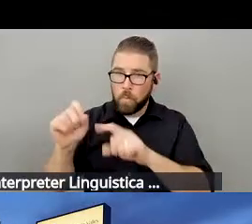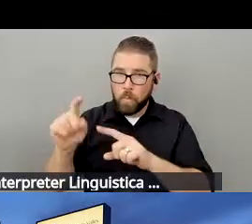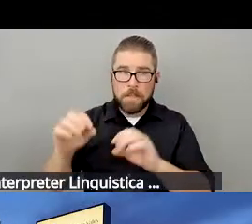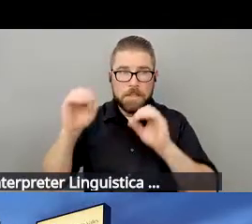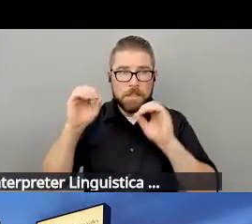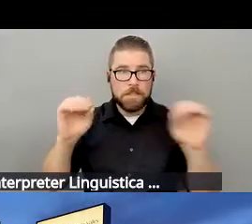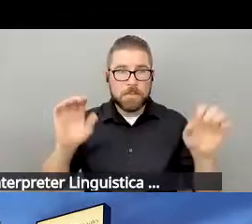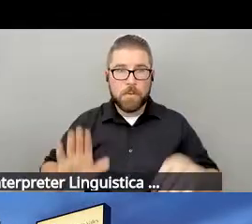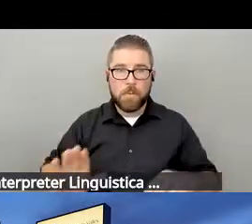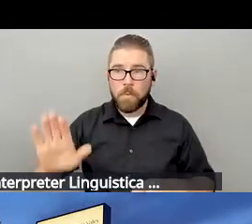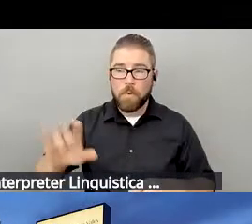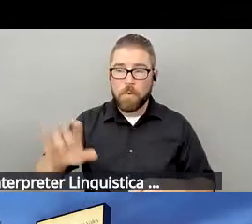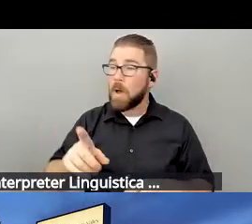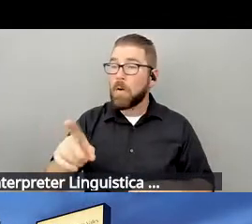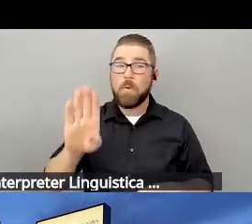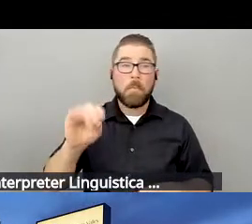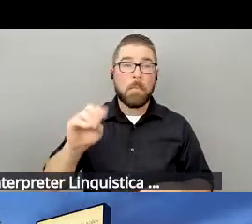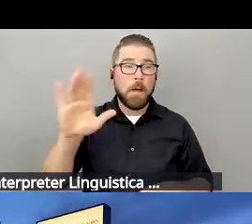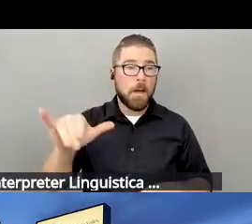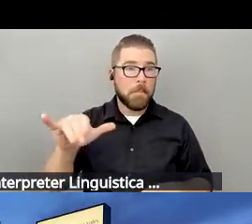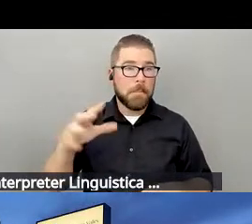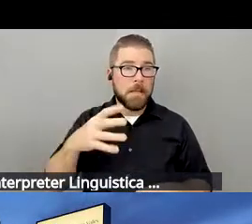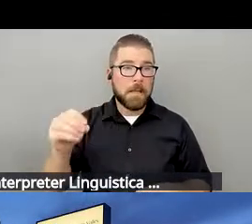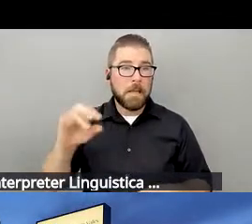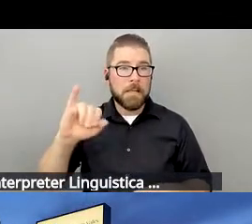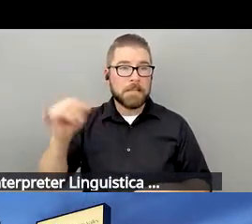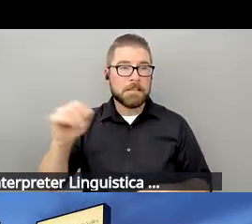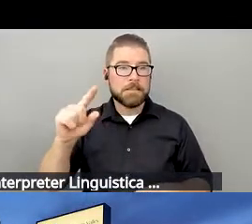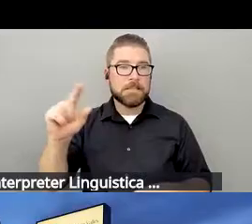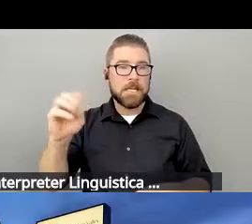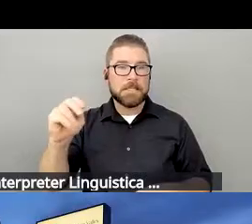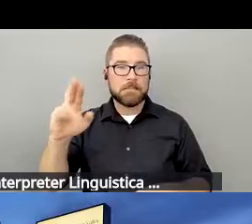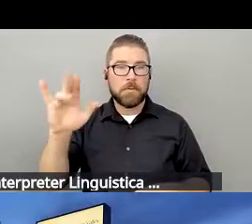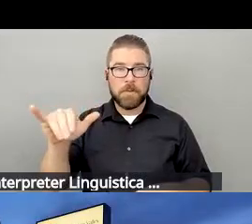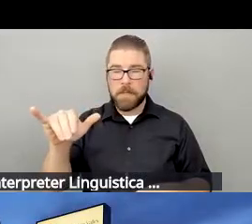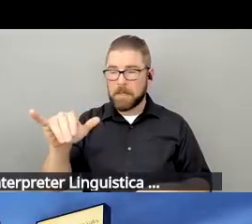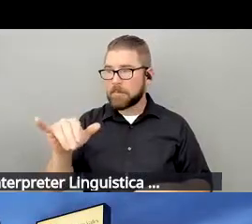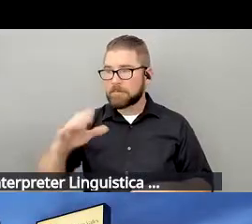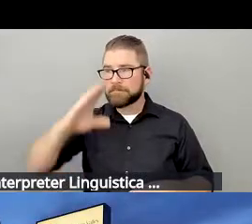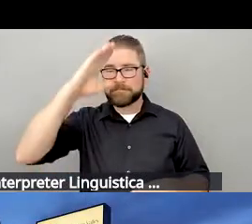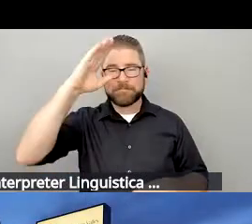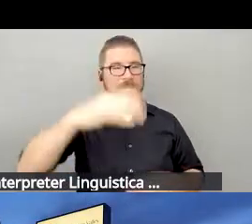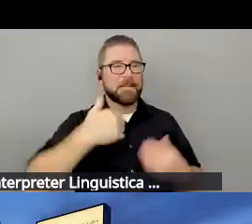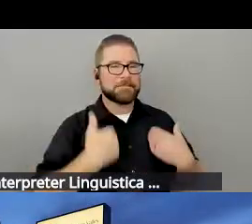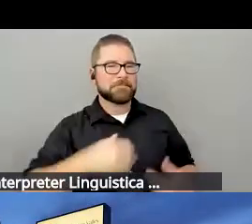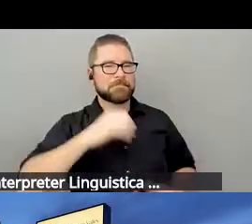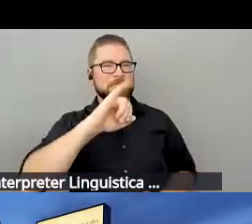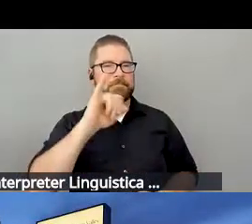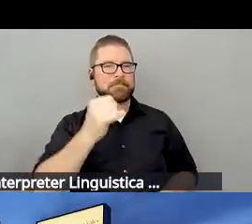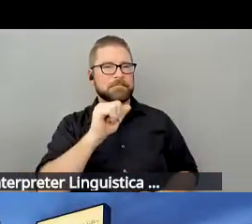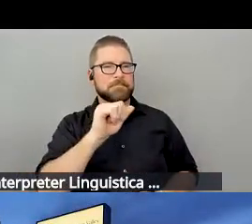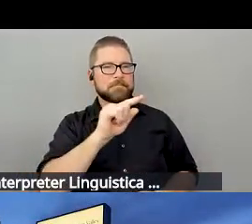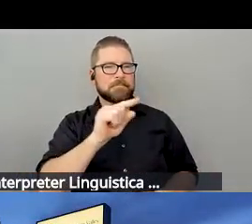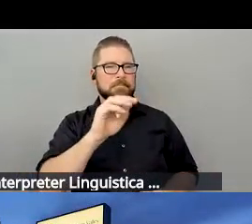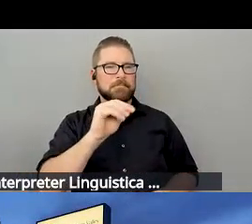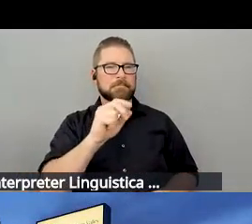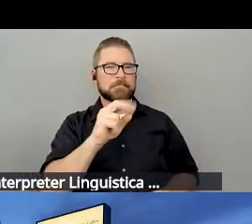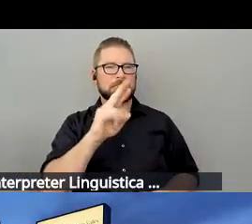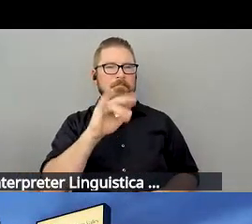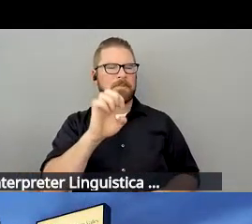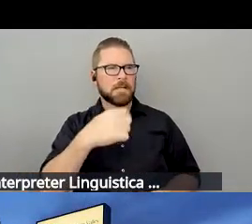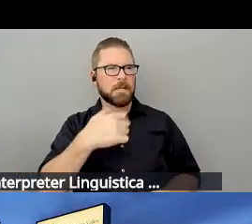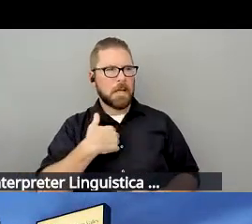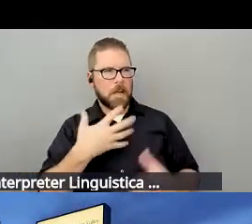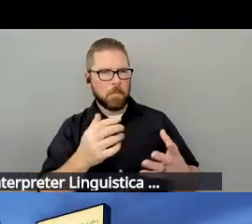ahead. Oh, Bobby and Jazz Marie. Hi, this is Jazz Marie. I just wanted to clarify what was said about